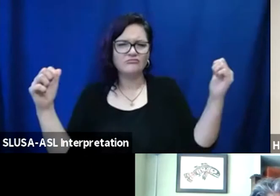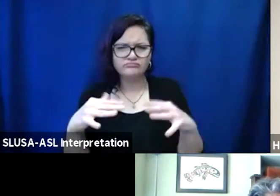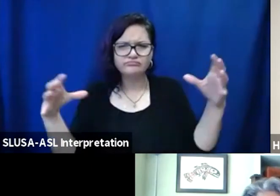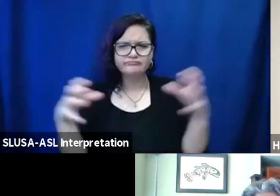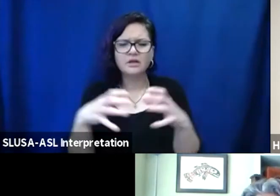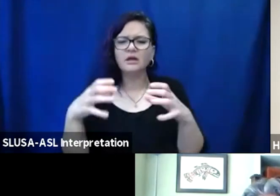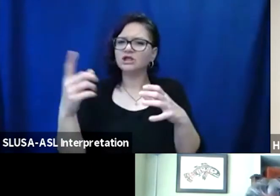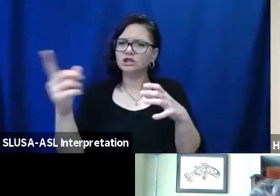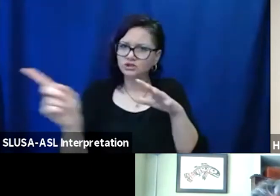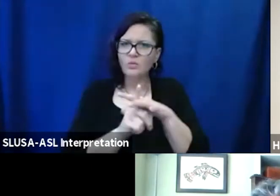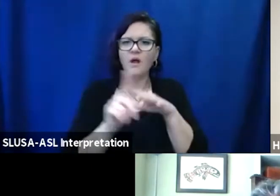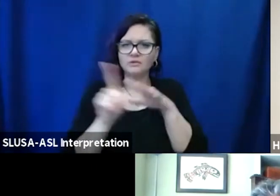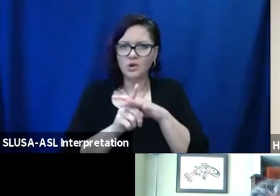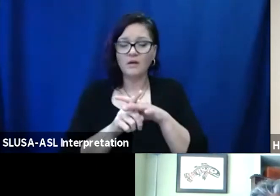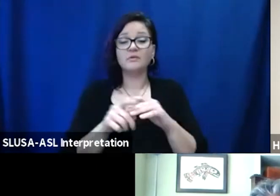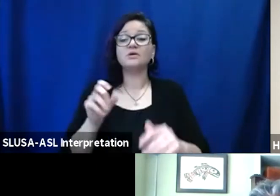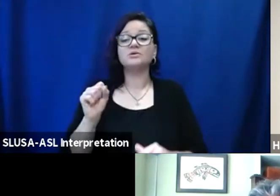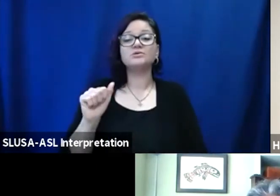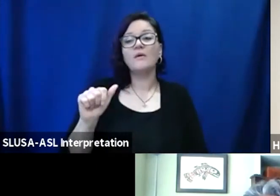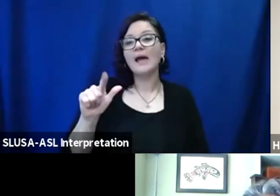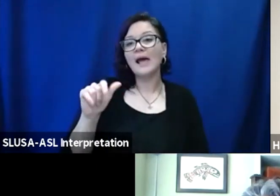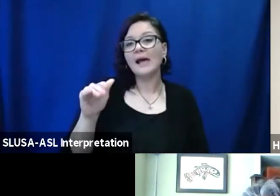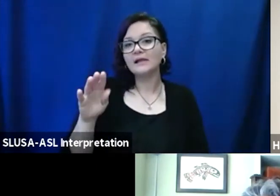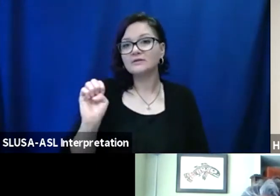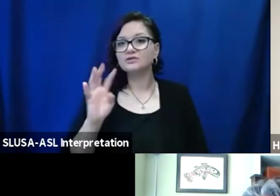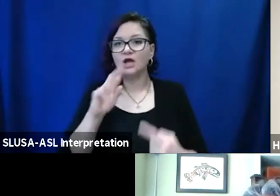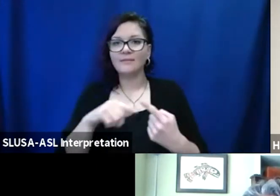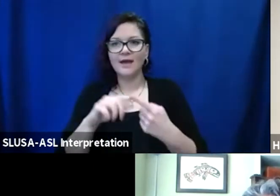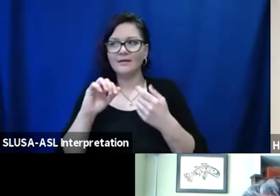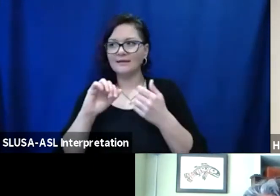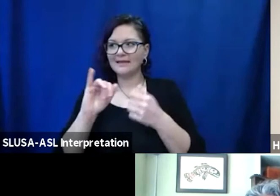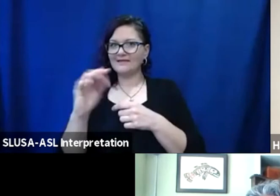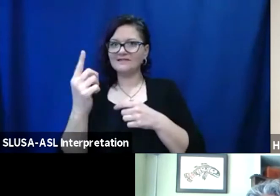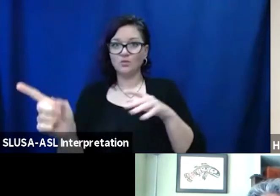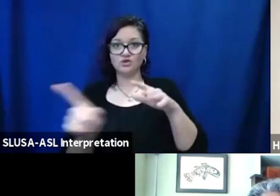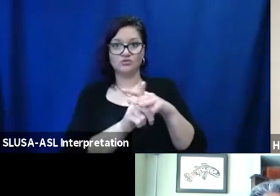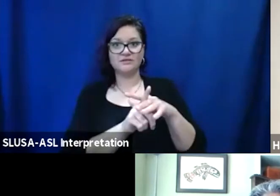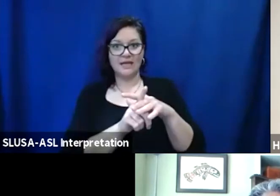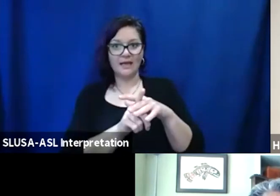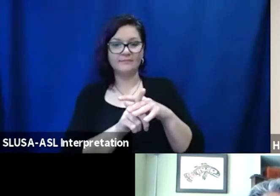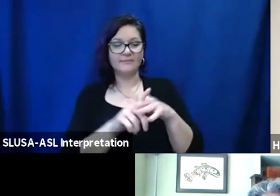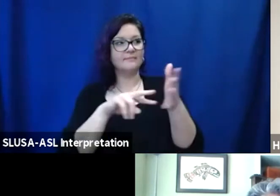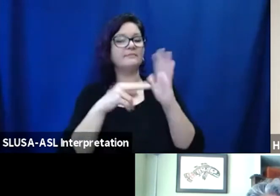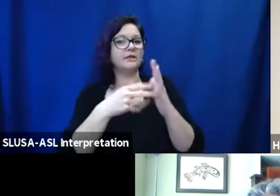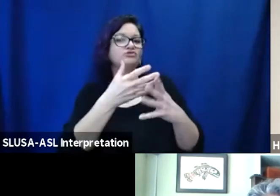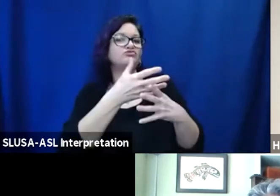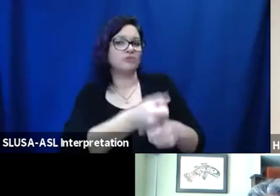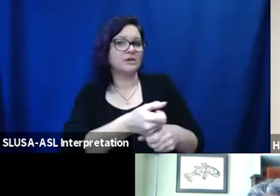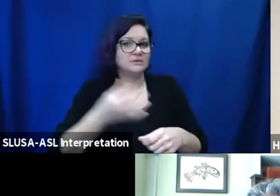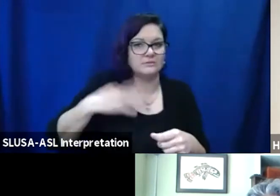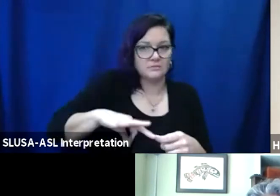Fred and Alice were talking about how showing up brings trust, Alfie did some after hours work